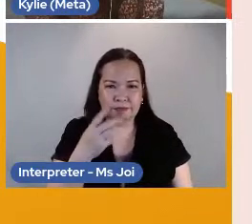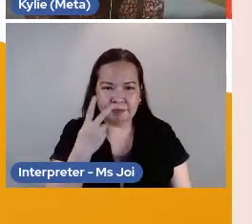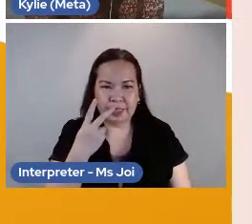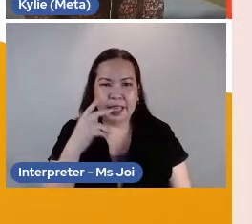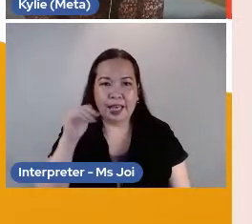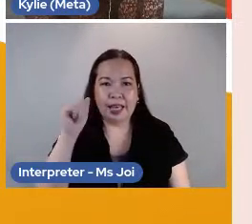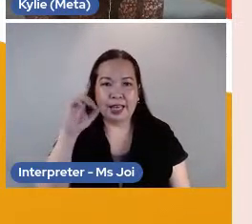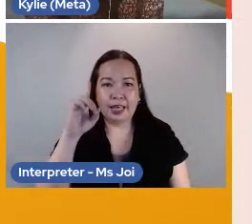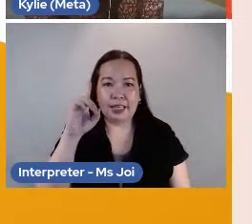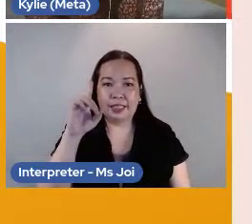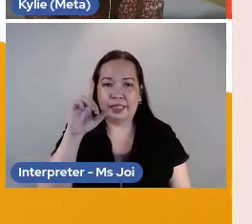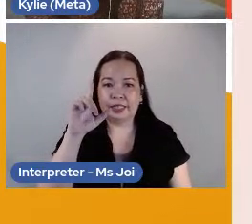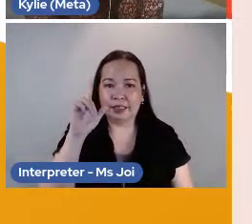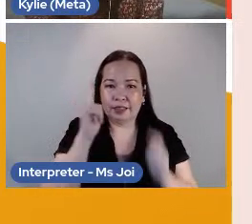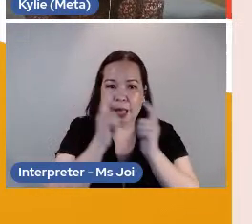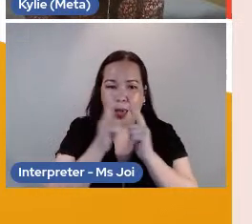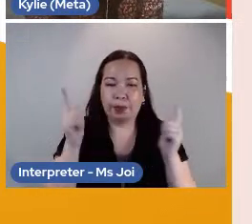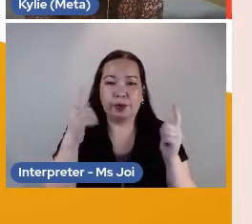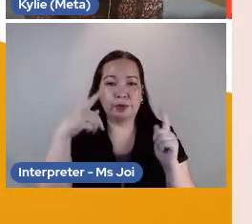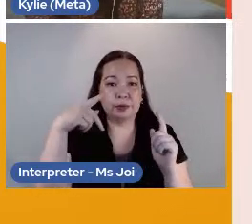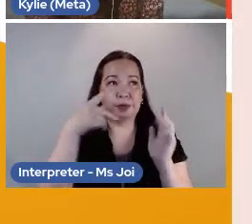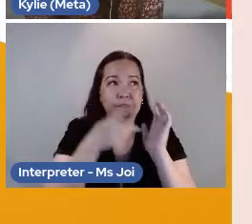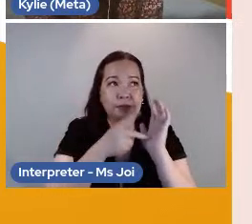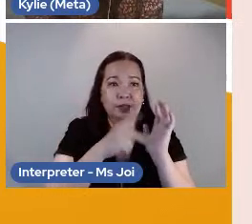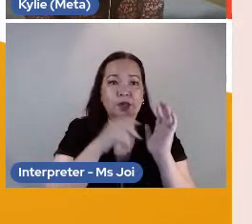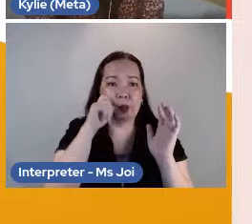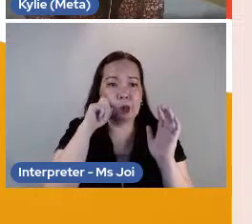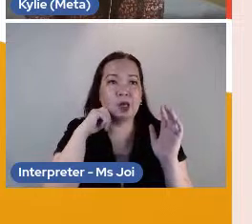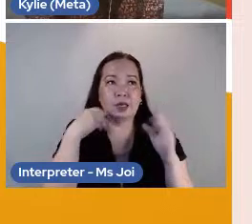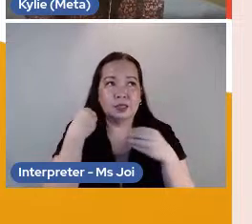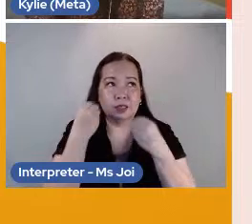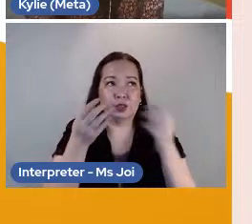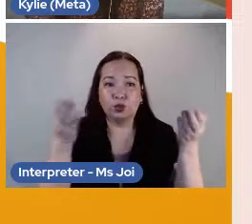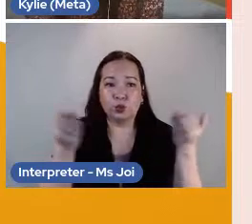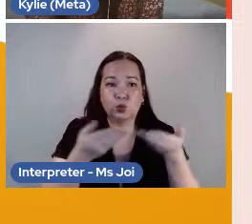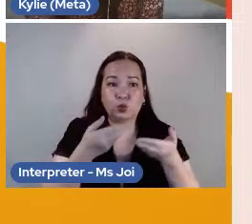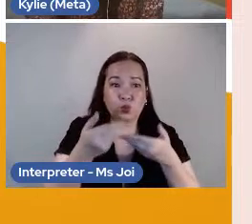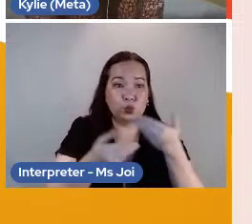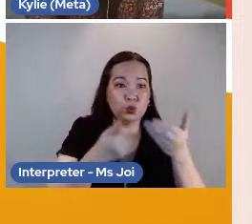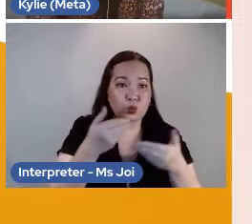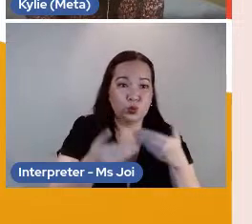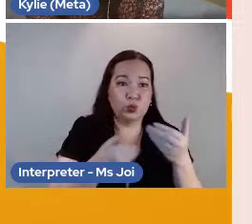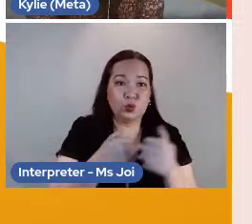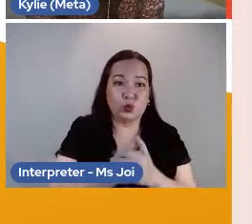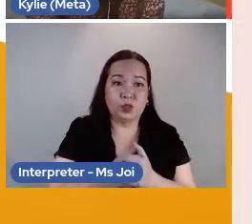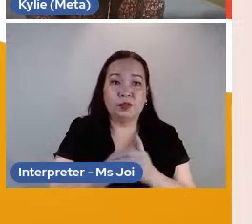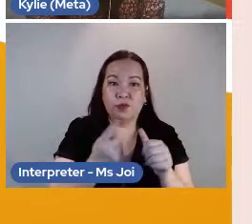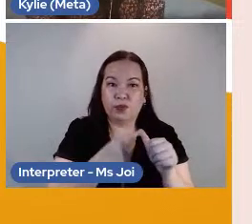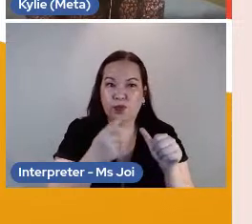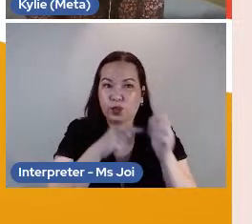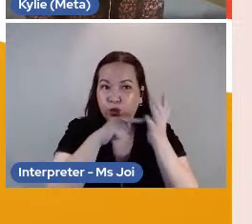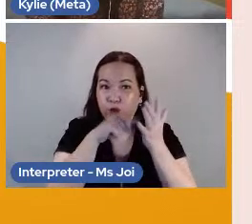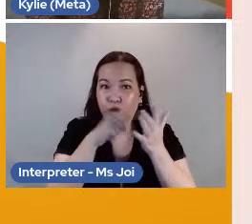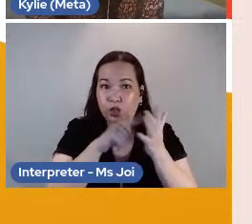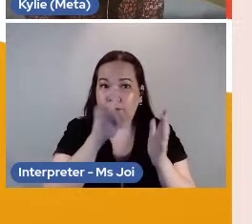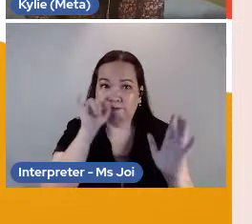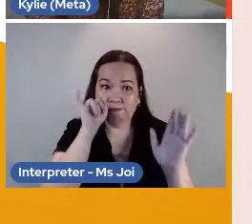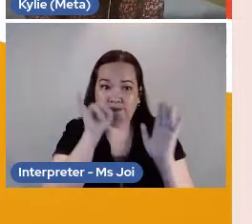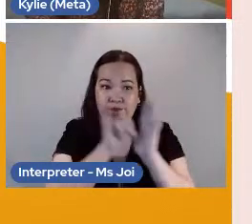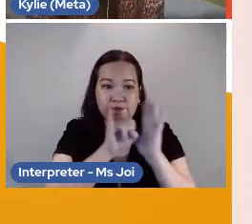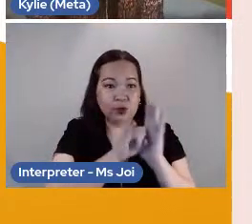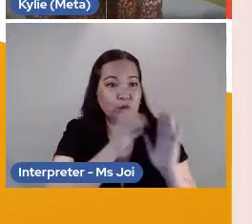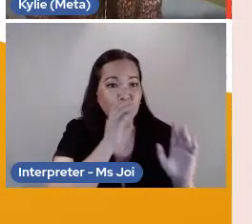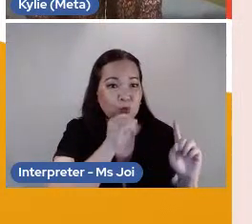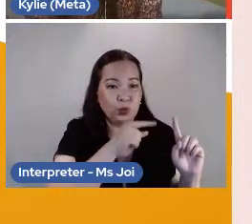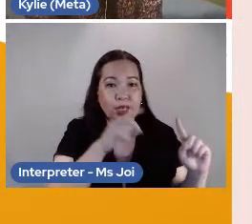there will take you to the process. And the first process is to confirm your identity. And the second part of the